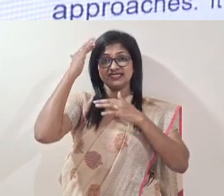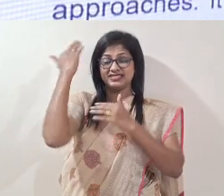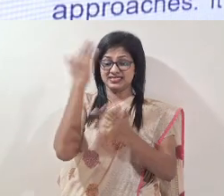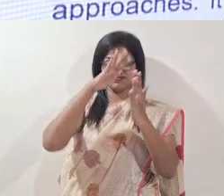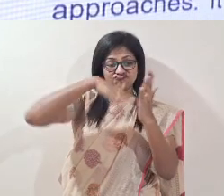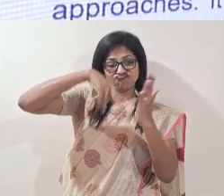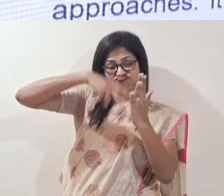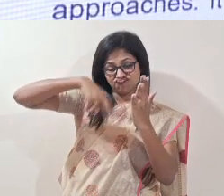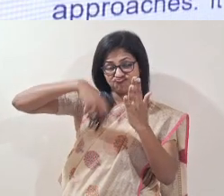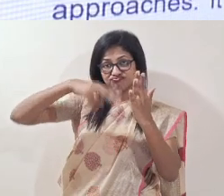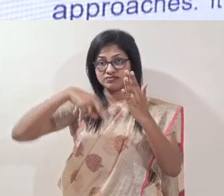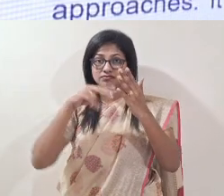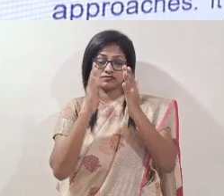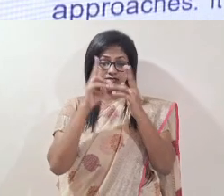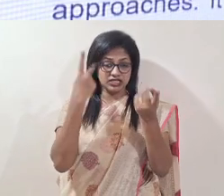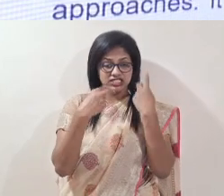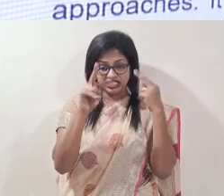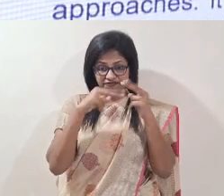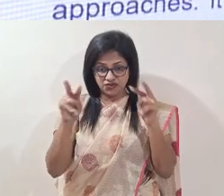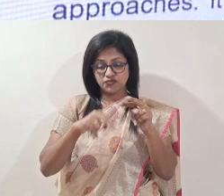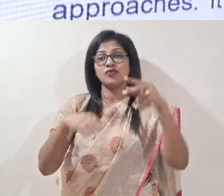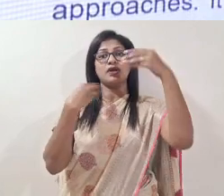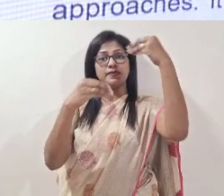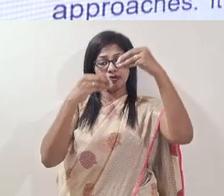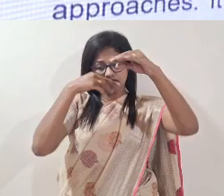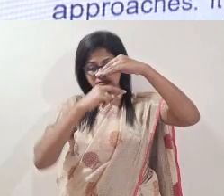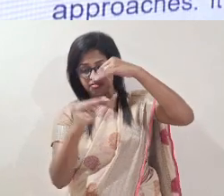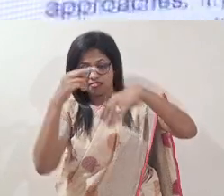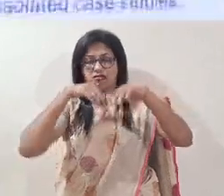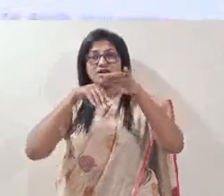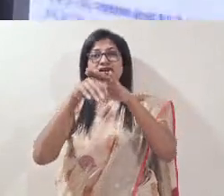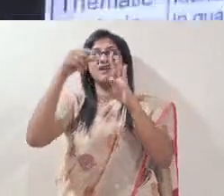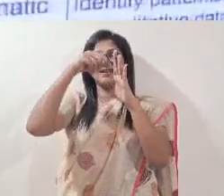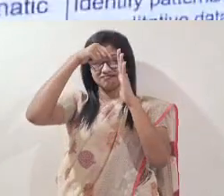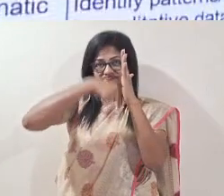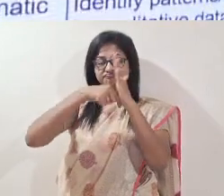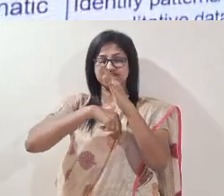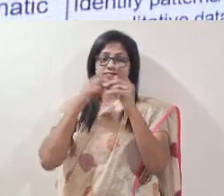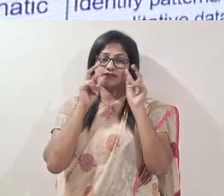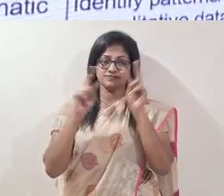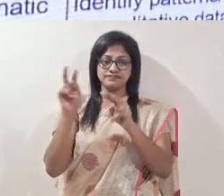and document analysis for further insights.